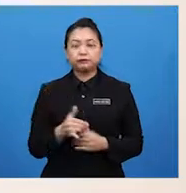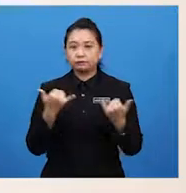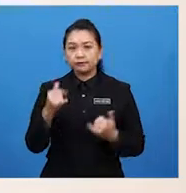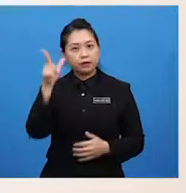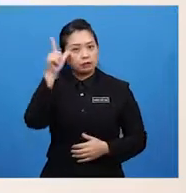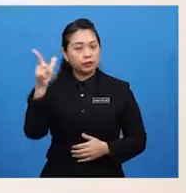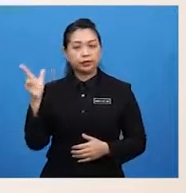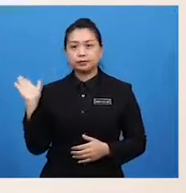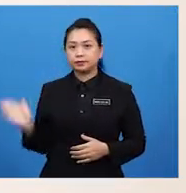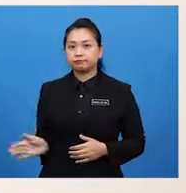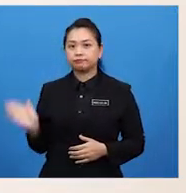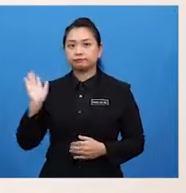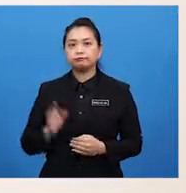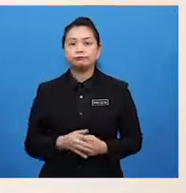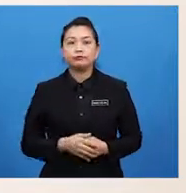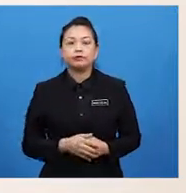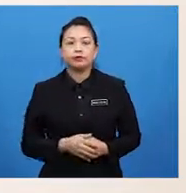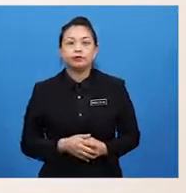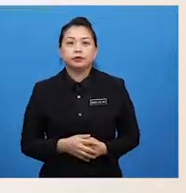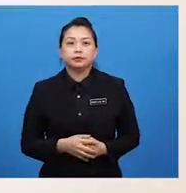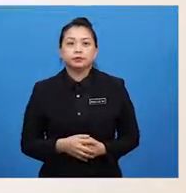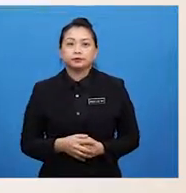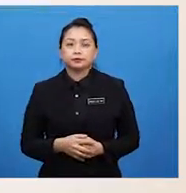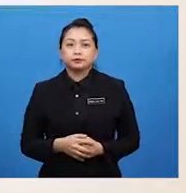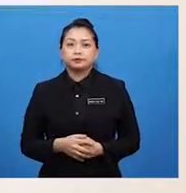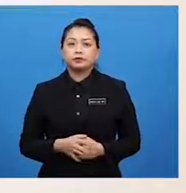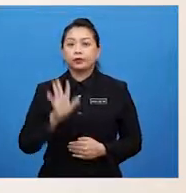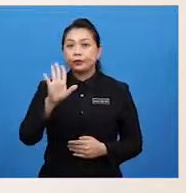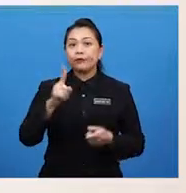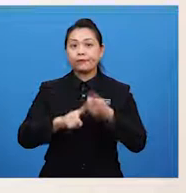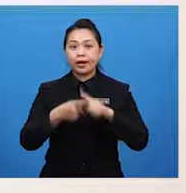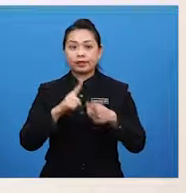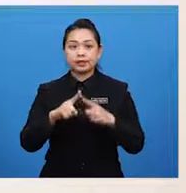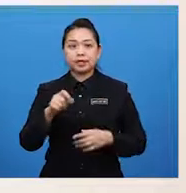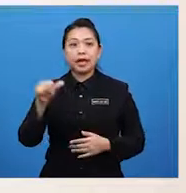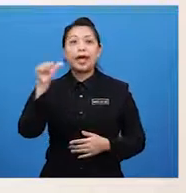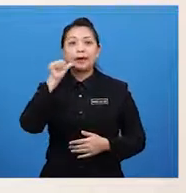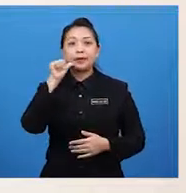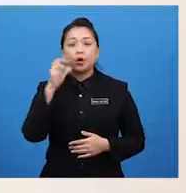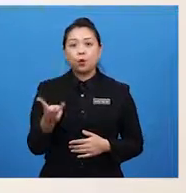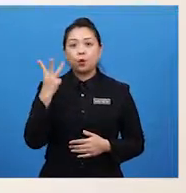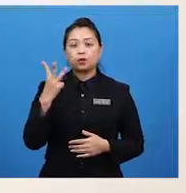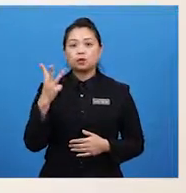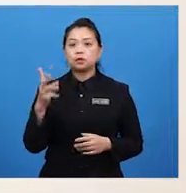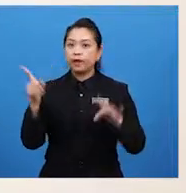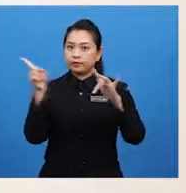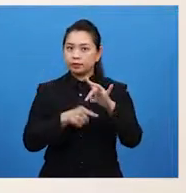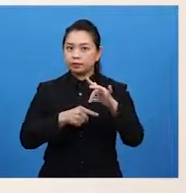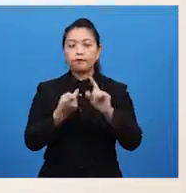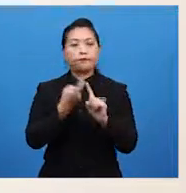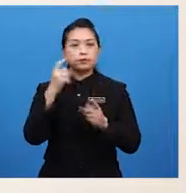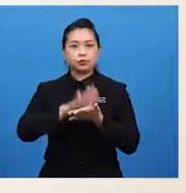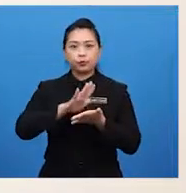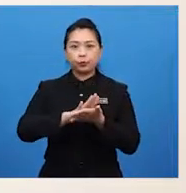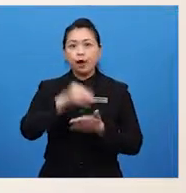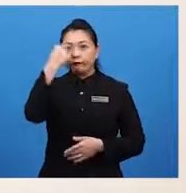a sample question. Sample question. Your friend Amy was absent from school